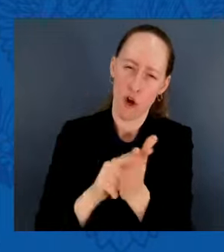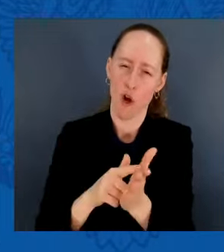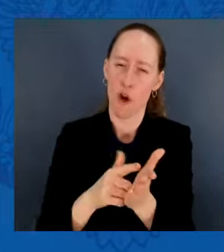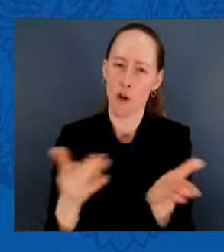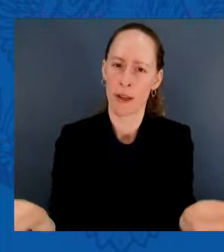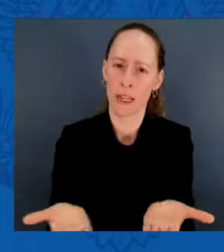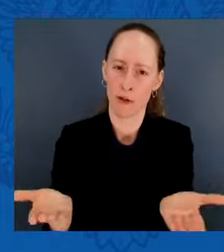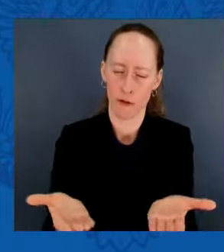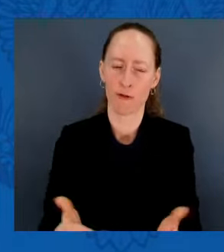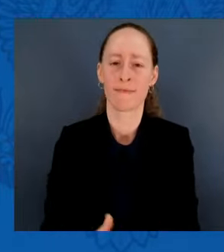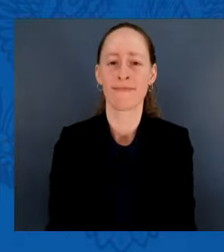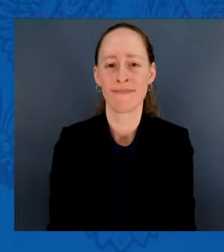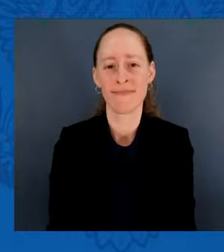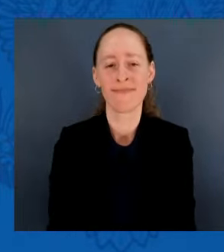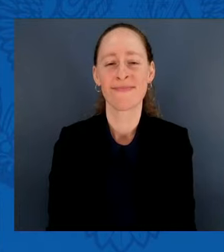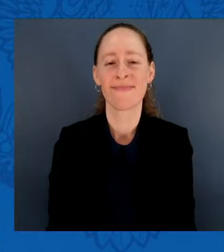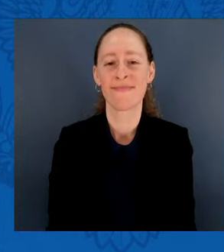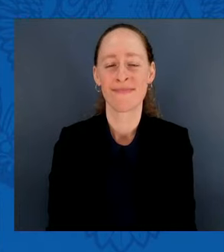Folks,